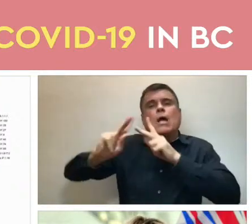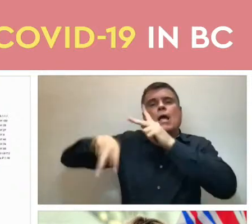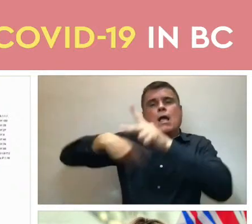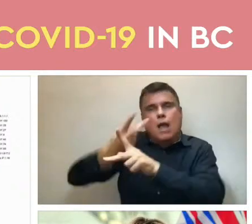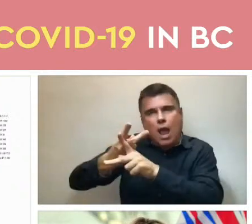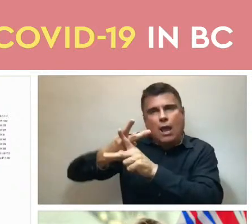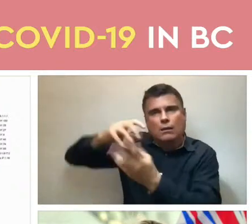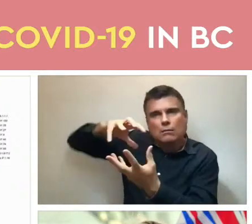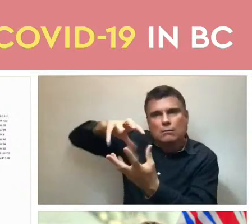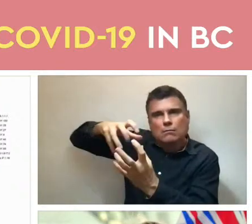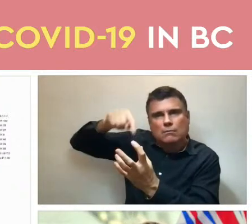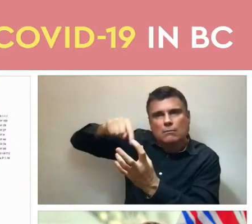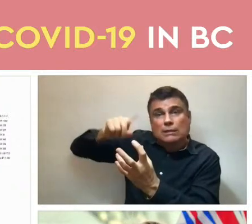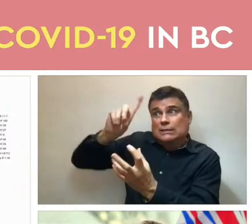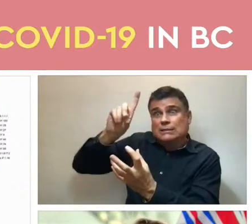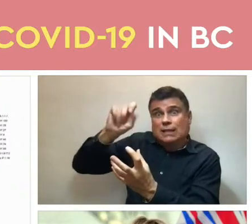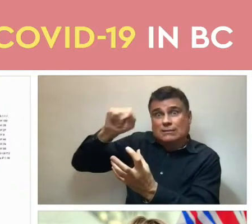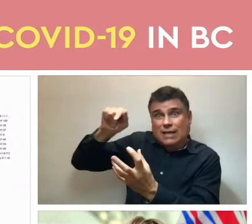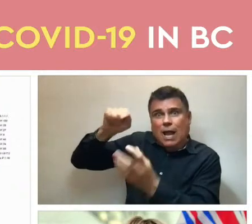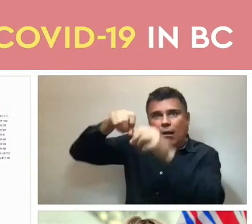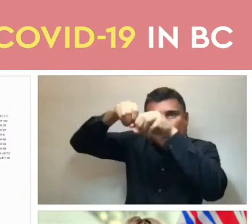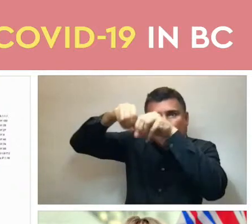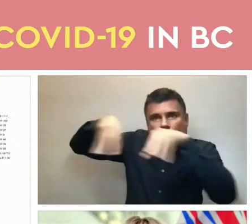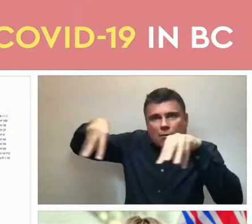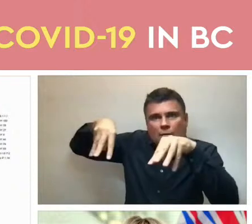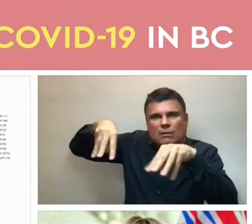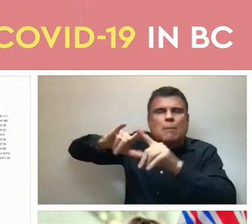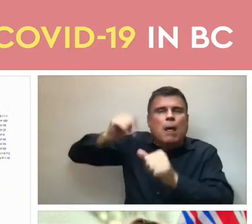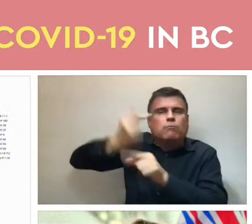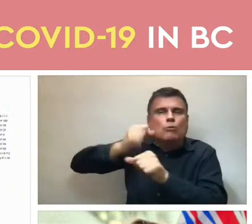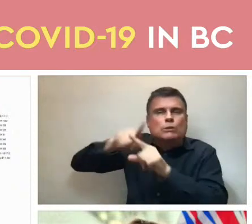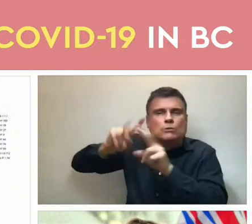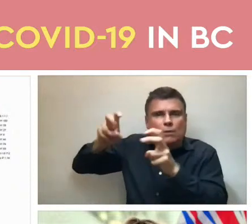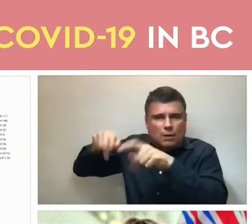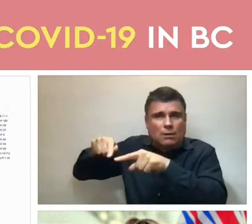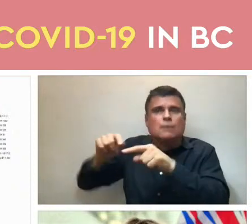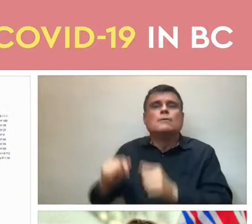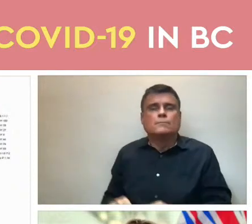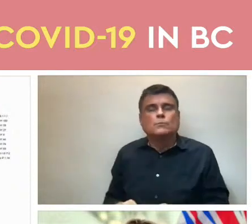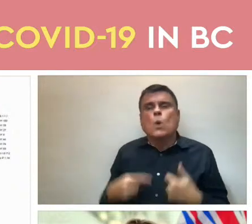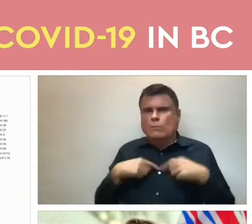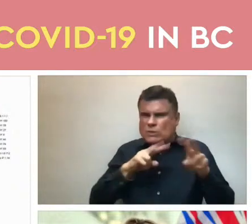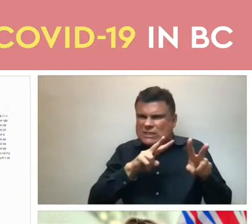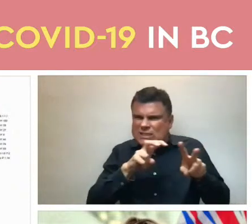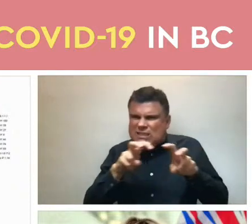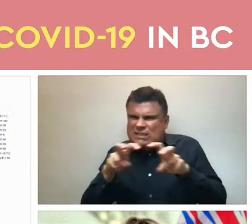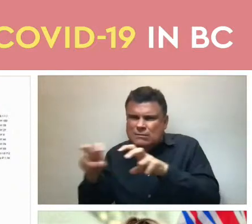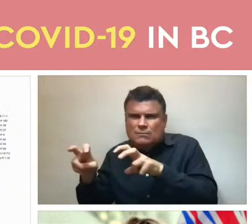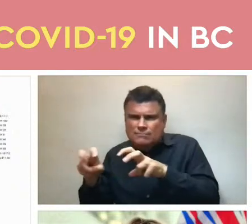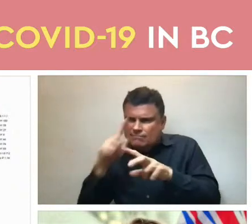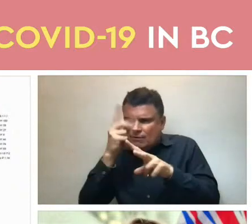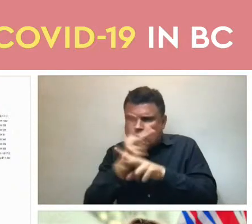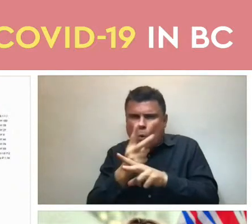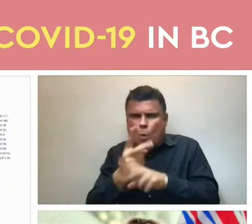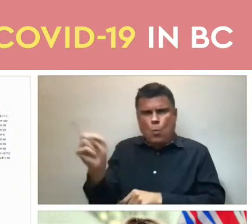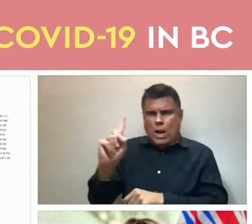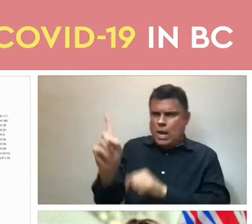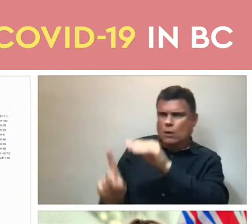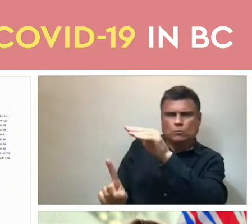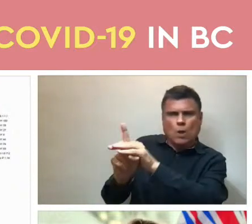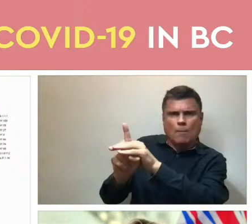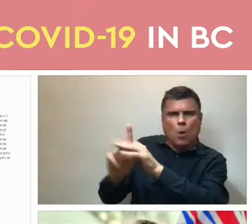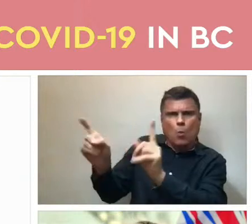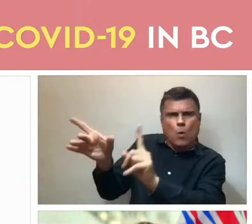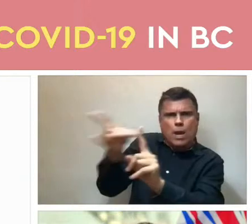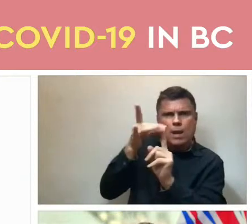of the province. And we, of course, have been using whole genome sequencing to understand transmission patterns, to understand outbreaks, to